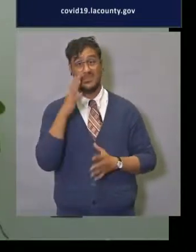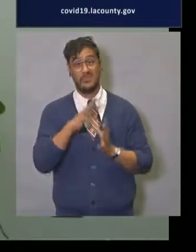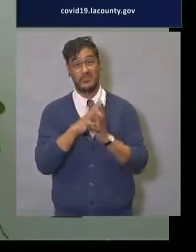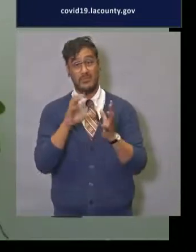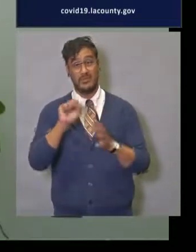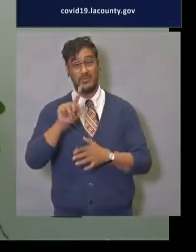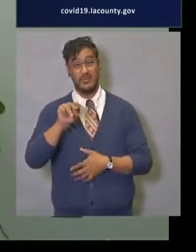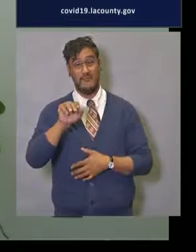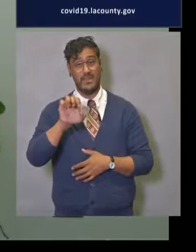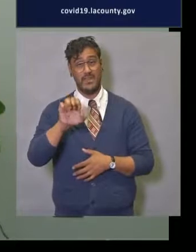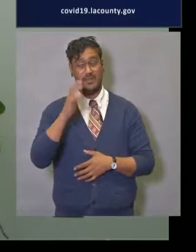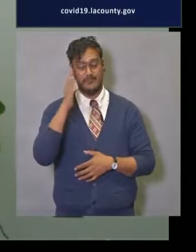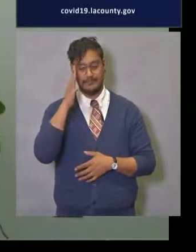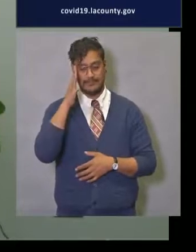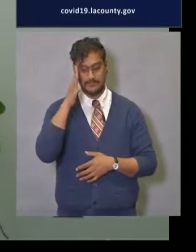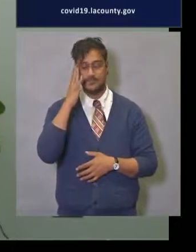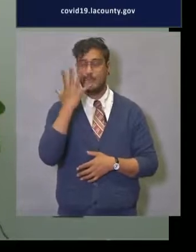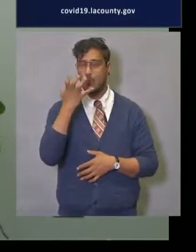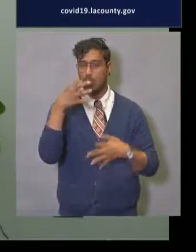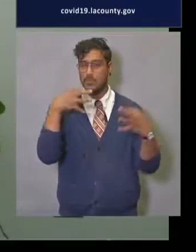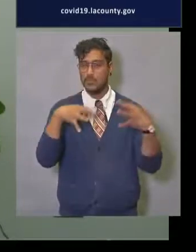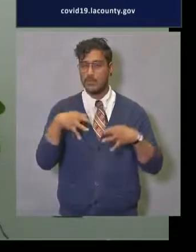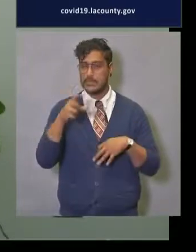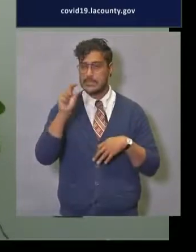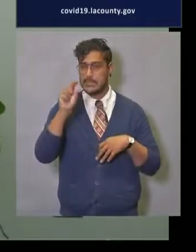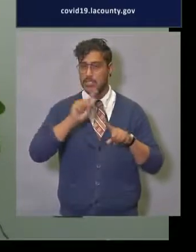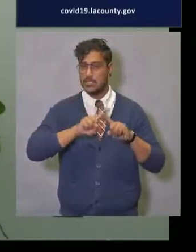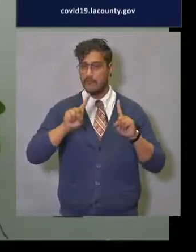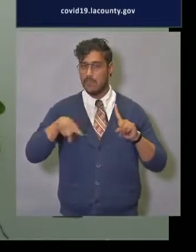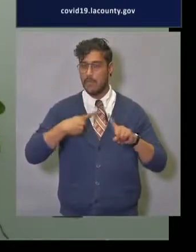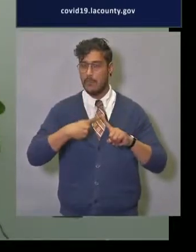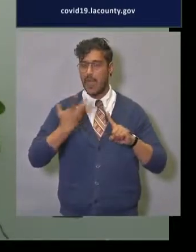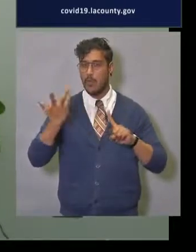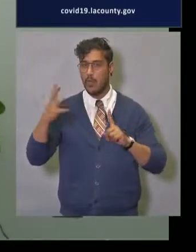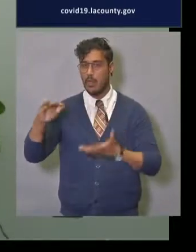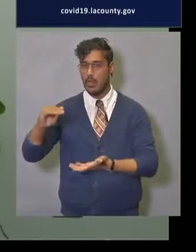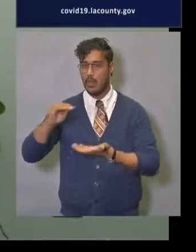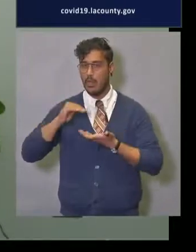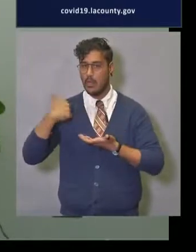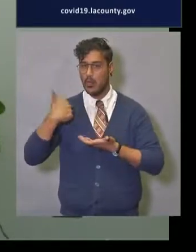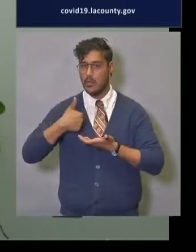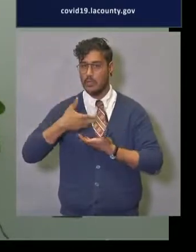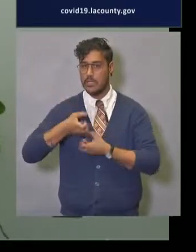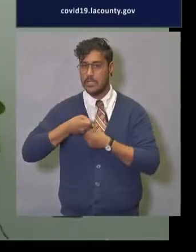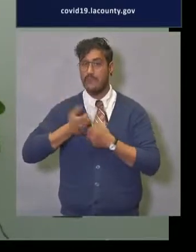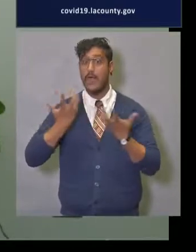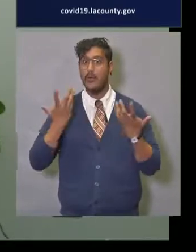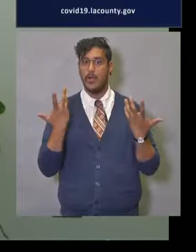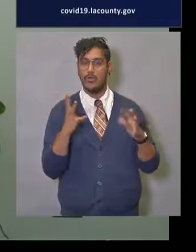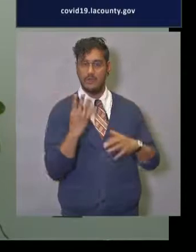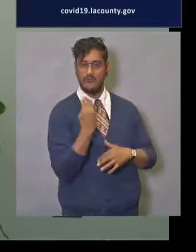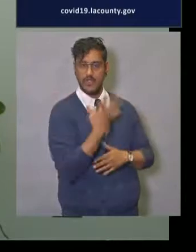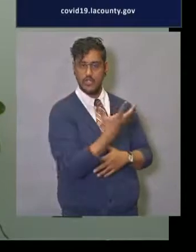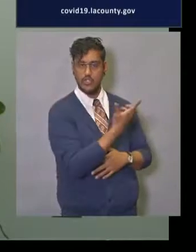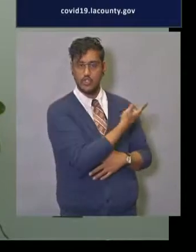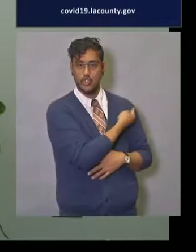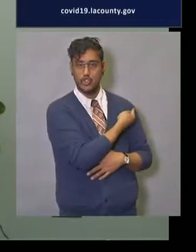a small difference between what we've been allocated and what's already gotten into people's